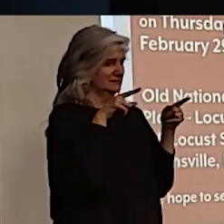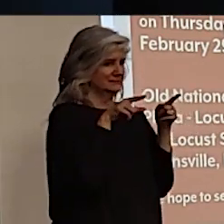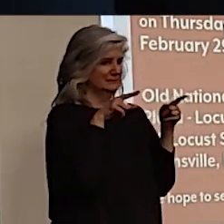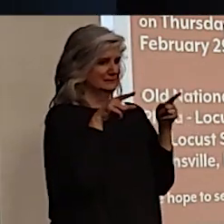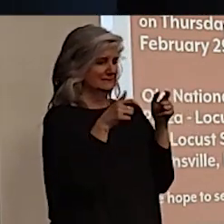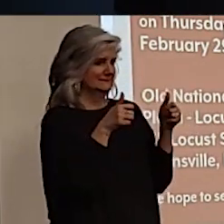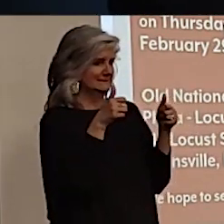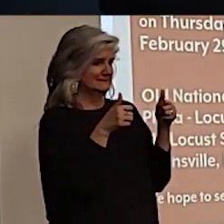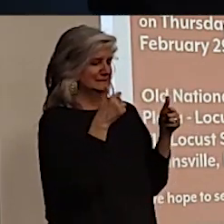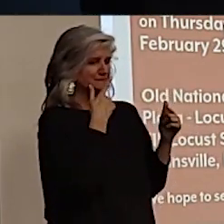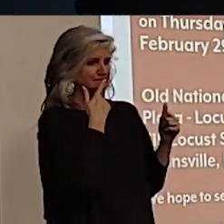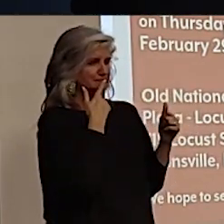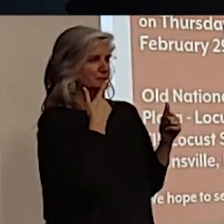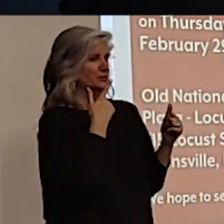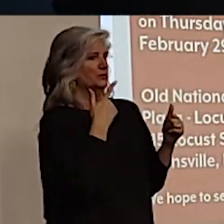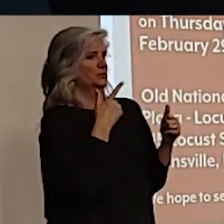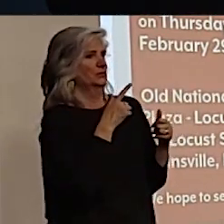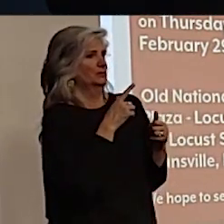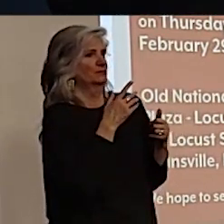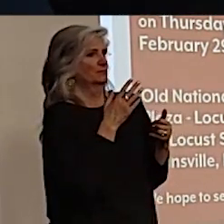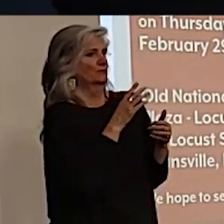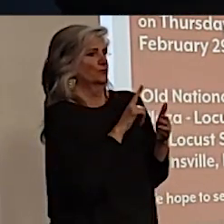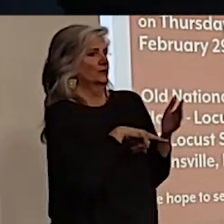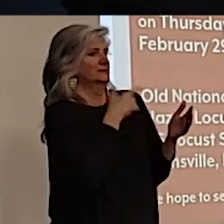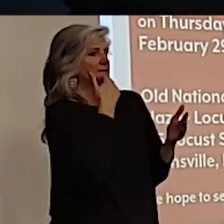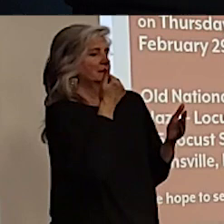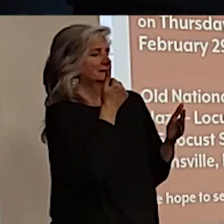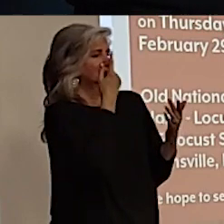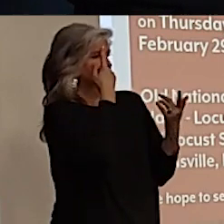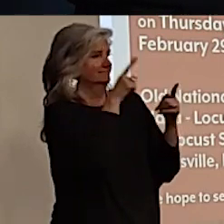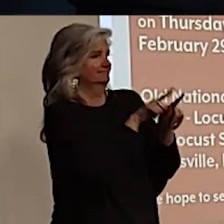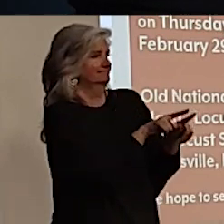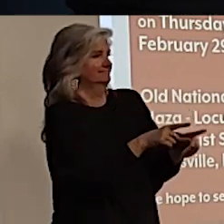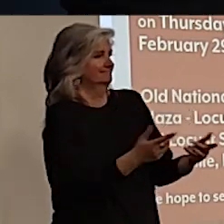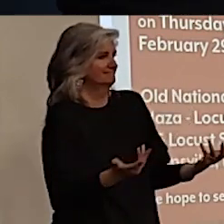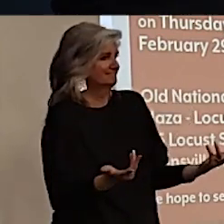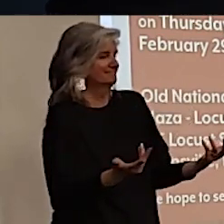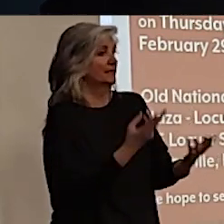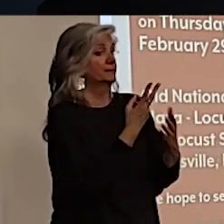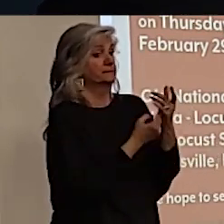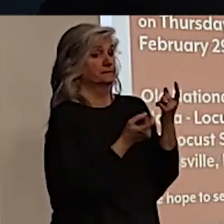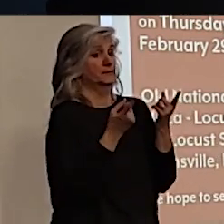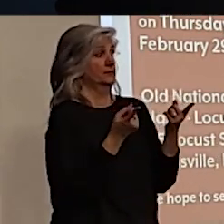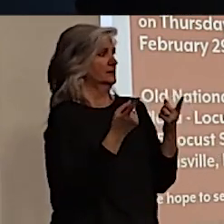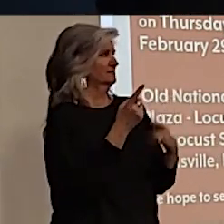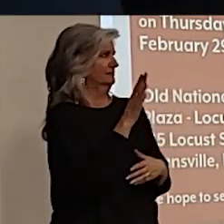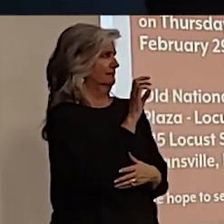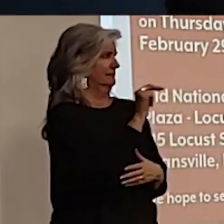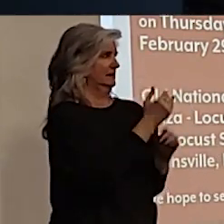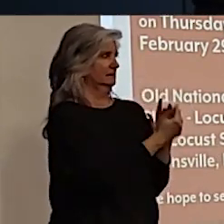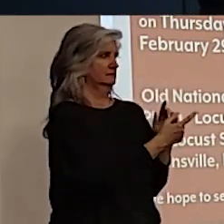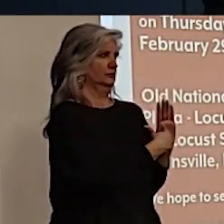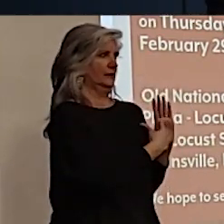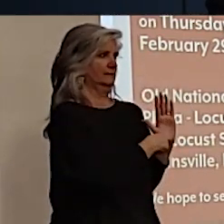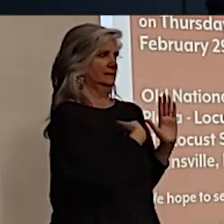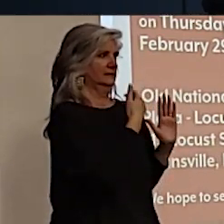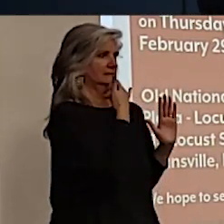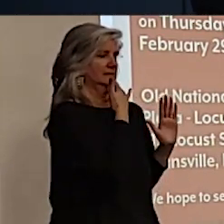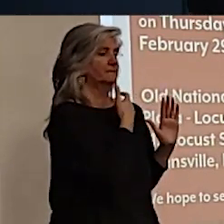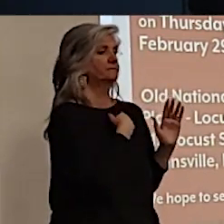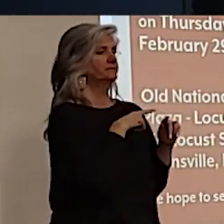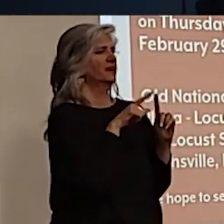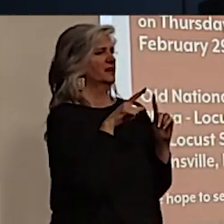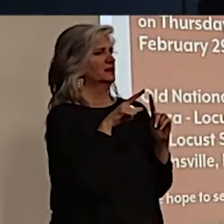between what you're getting in a settlement. And in those settlements, you get both of those cases, and correct me if I'm wrong, Ben, but the revenue requirement was cut in